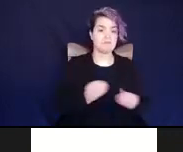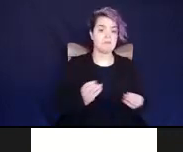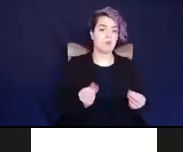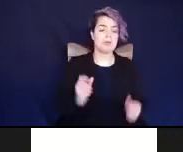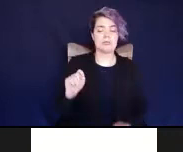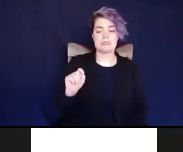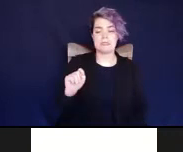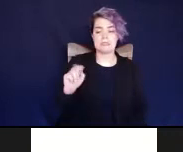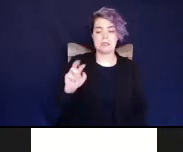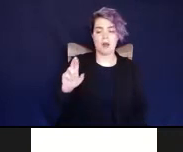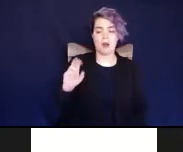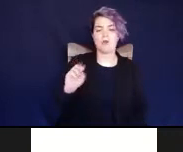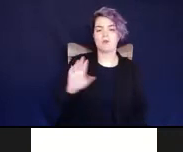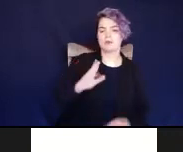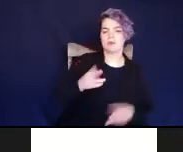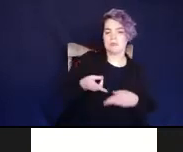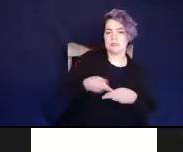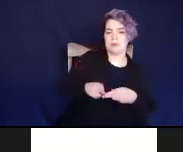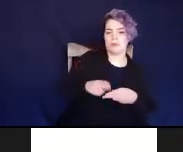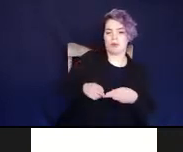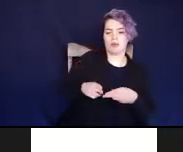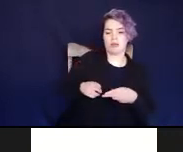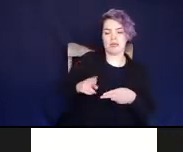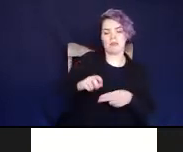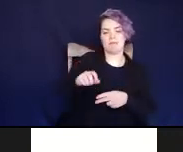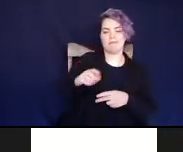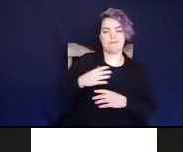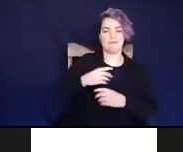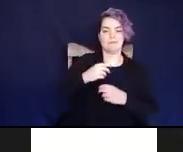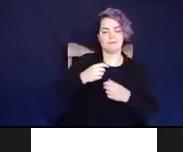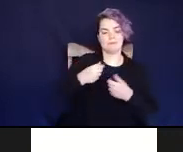TRO granted, temporary restraining order, and then a preliminary